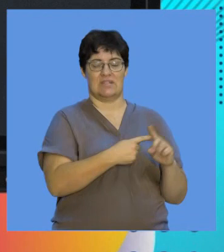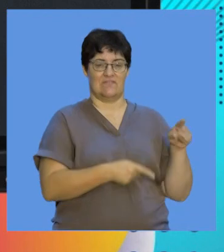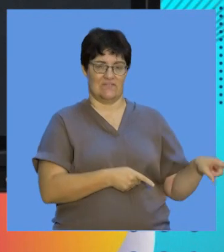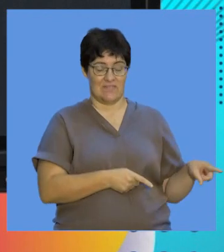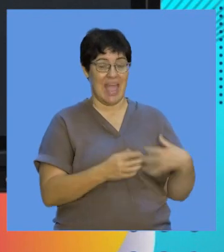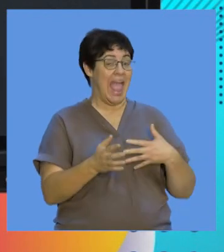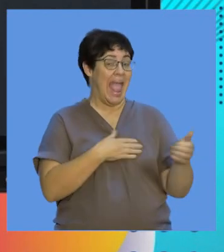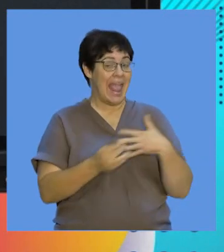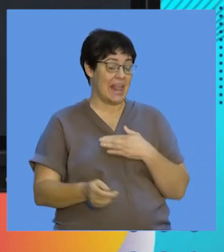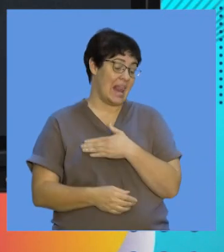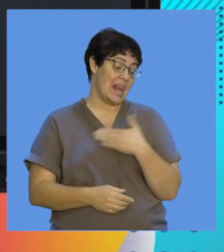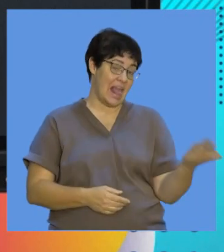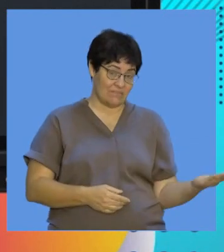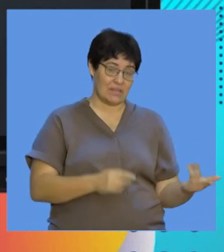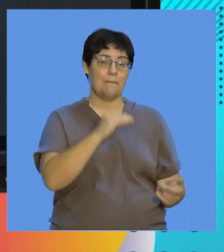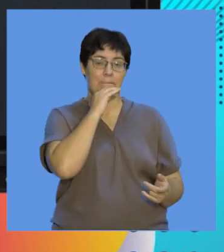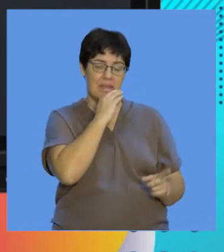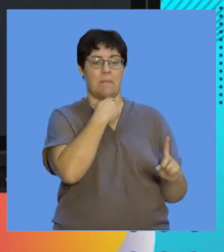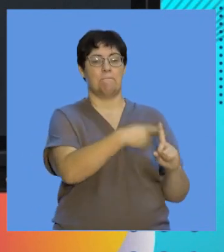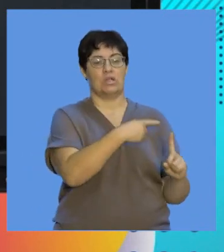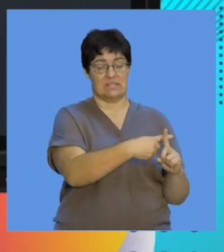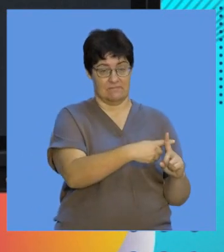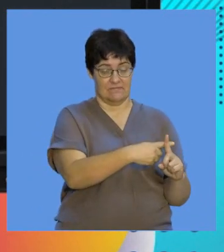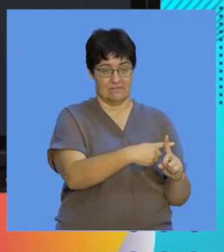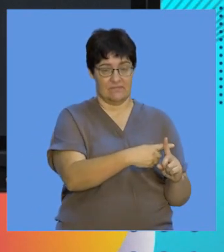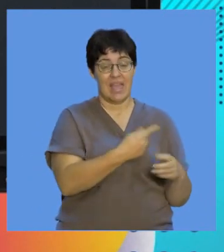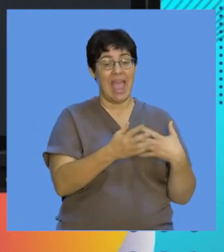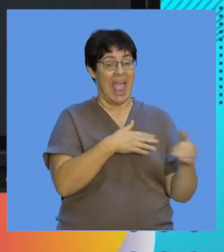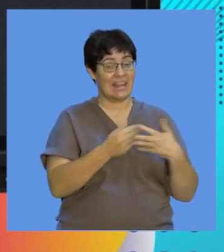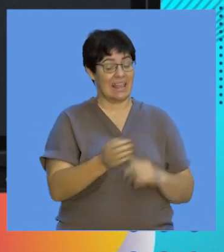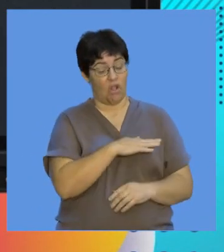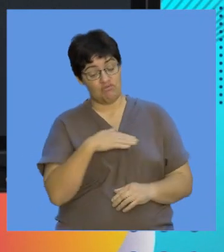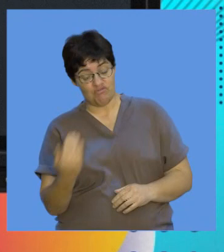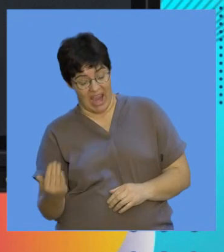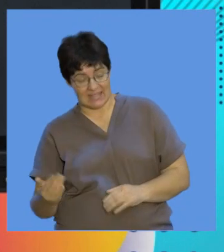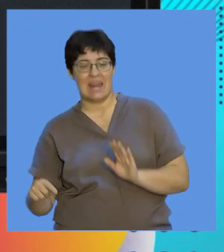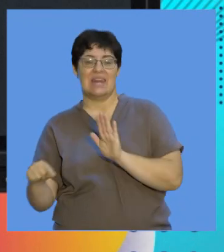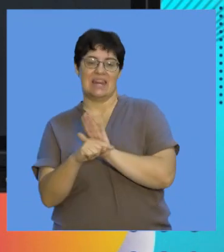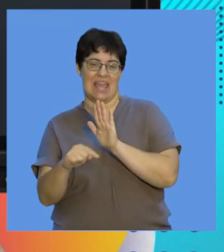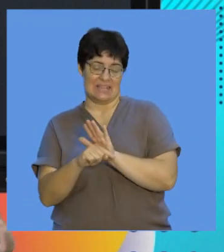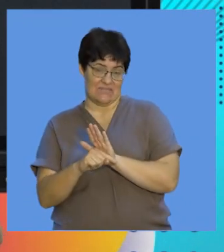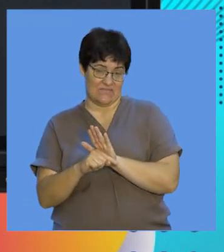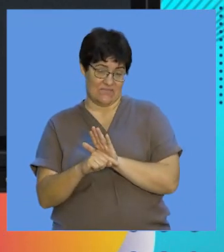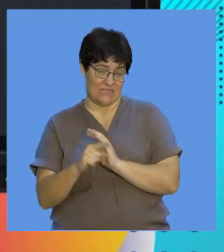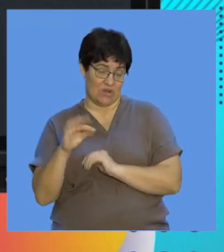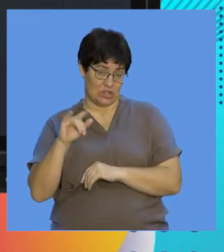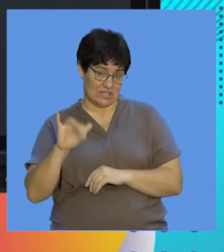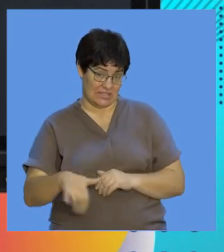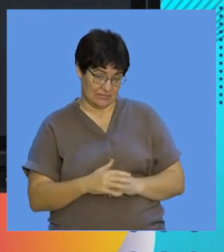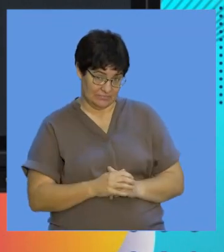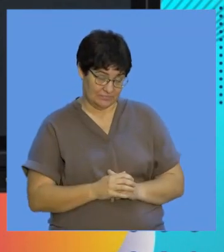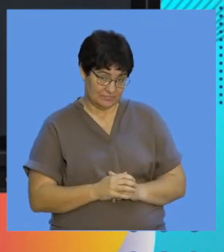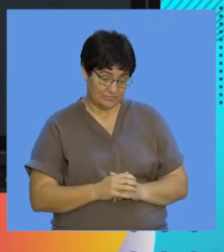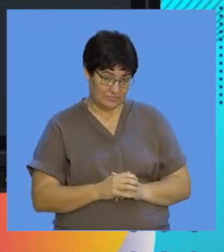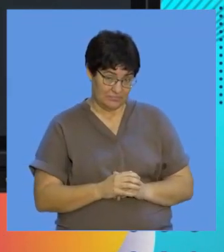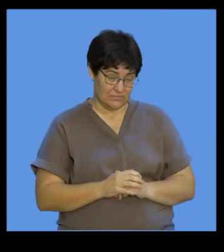anything going to the left will have a positive velocity. Anything going to the right will have a negative